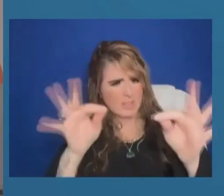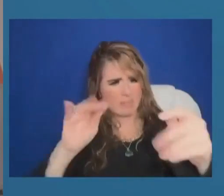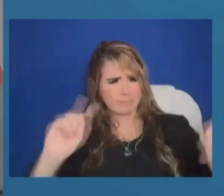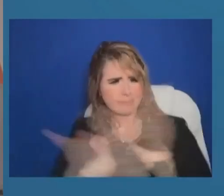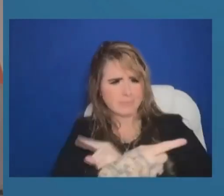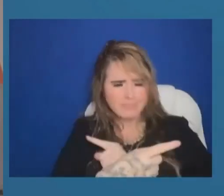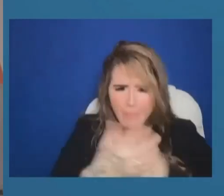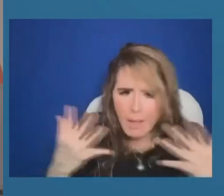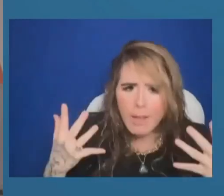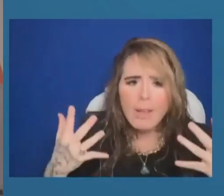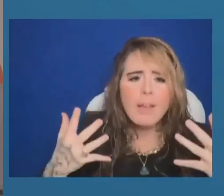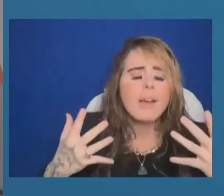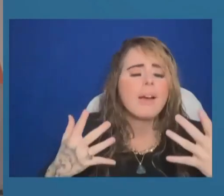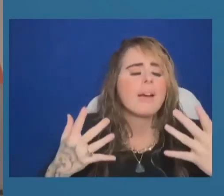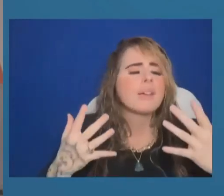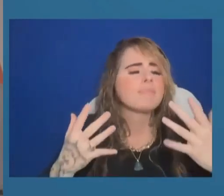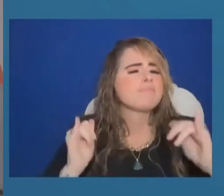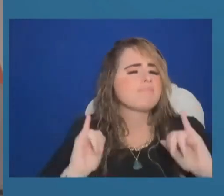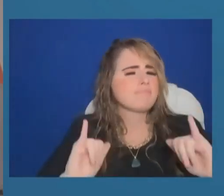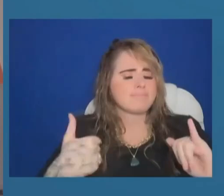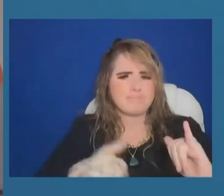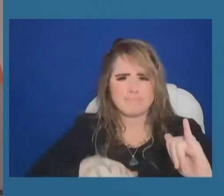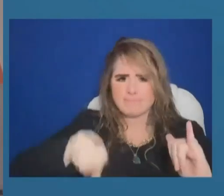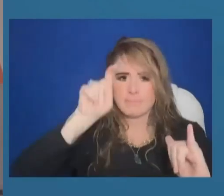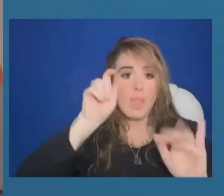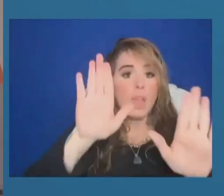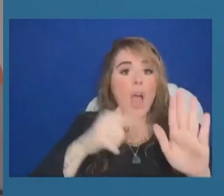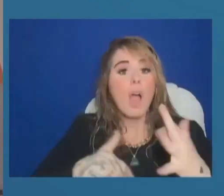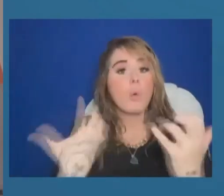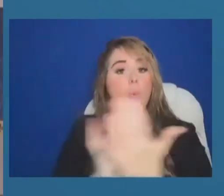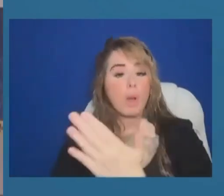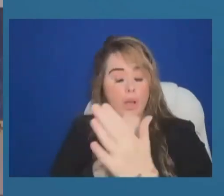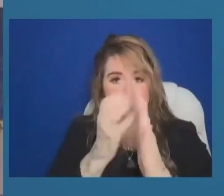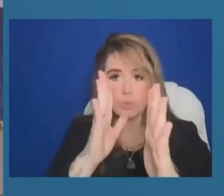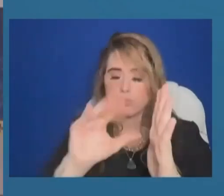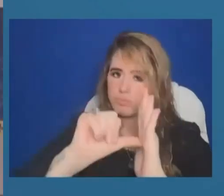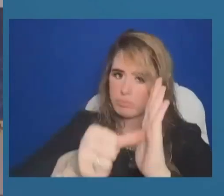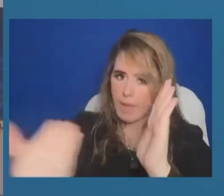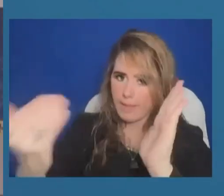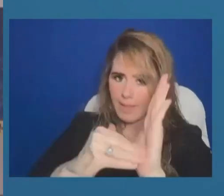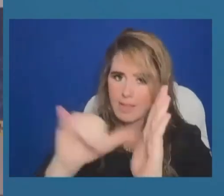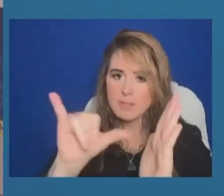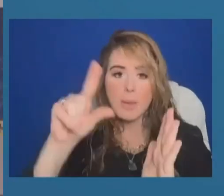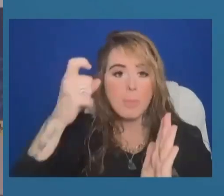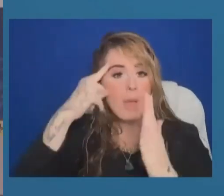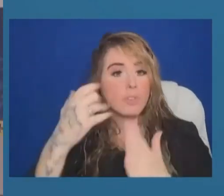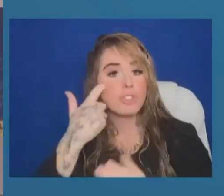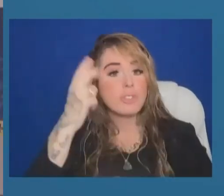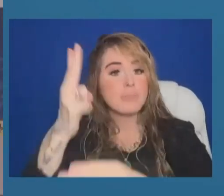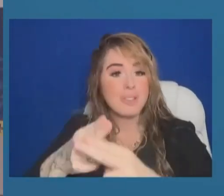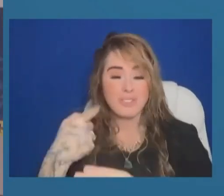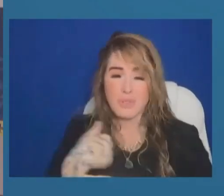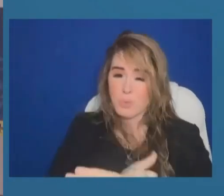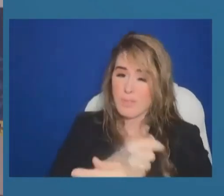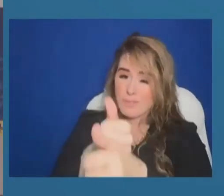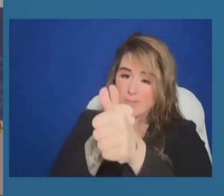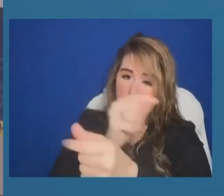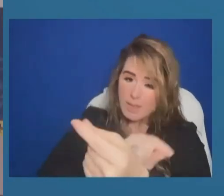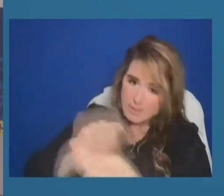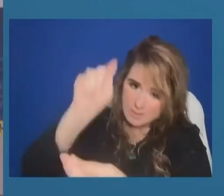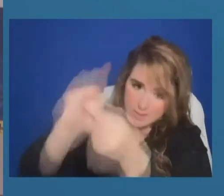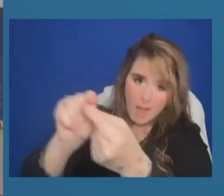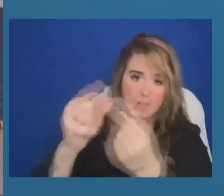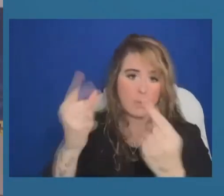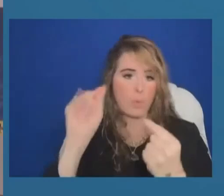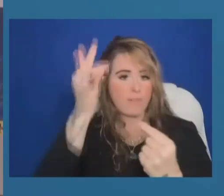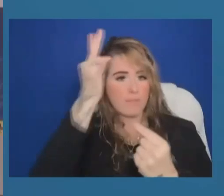So we're doing, I just want to reinforce what the governor said. We're doing exactly what the federal government asked of